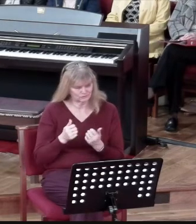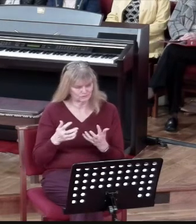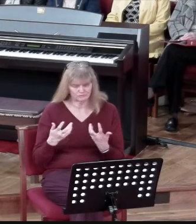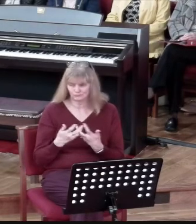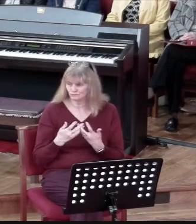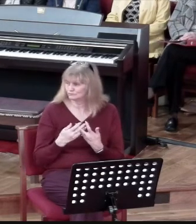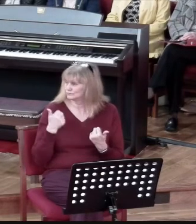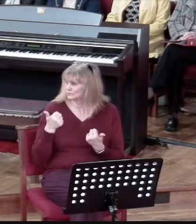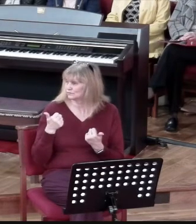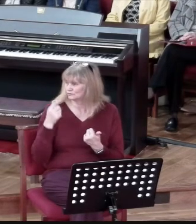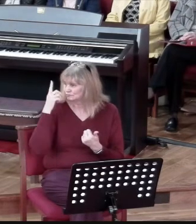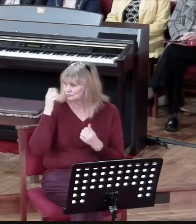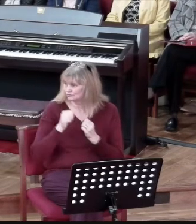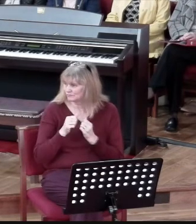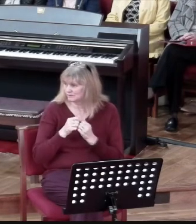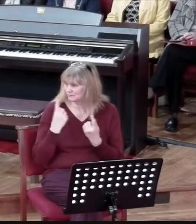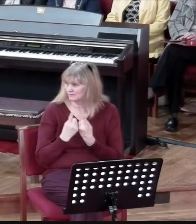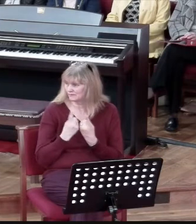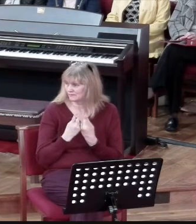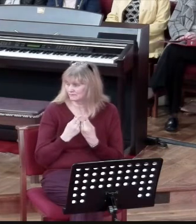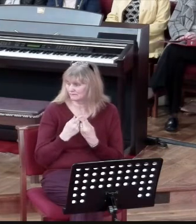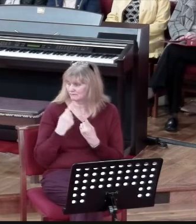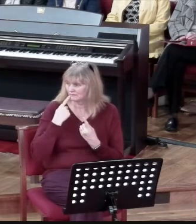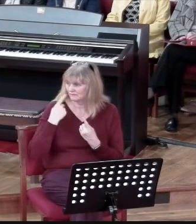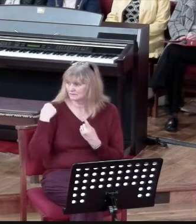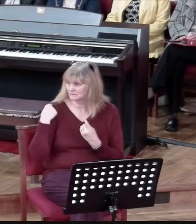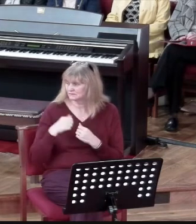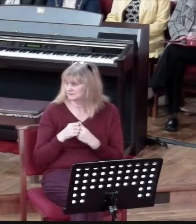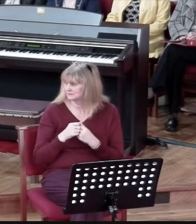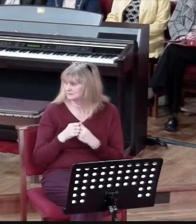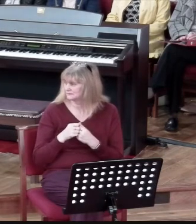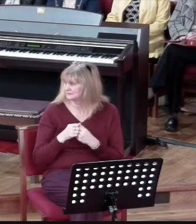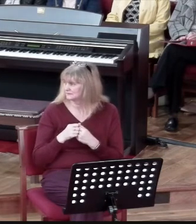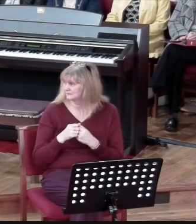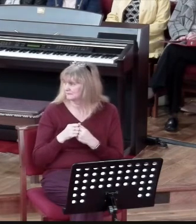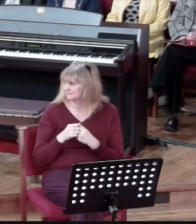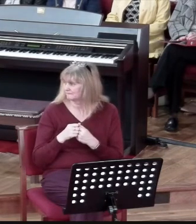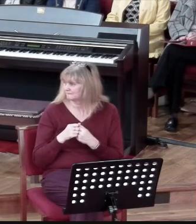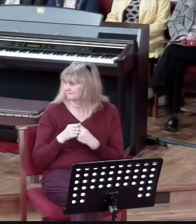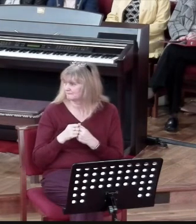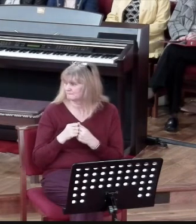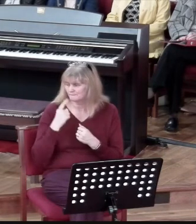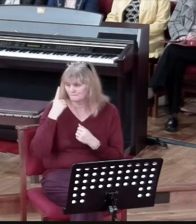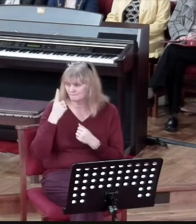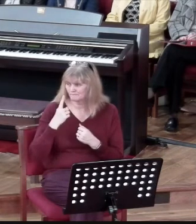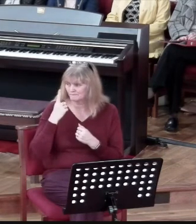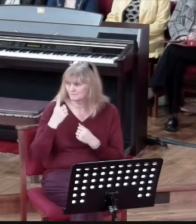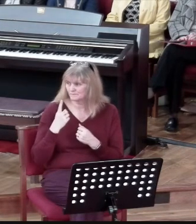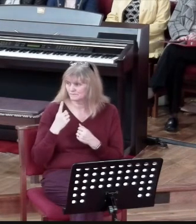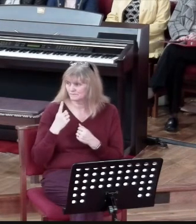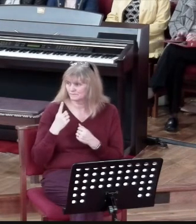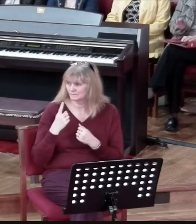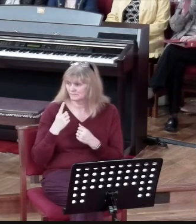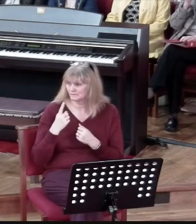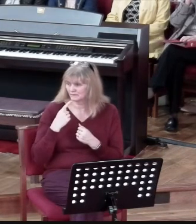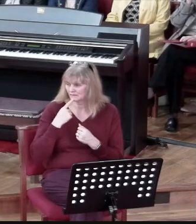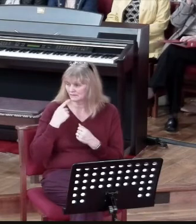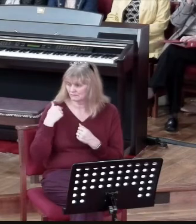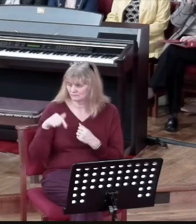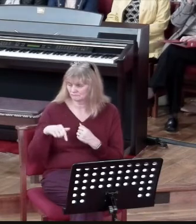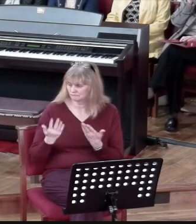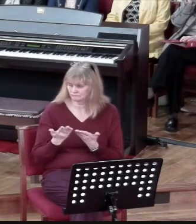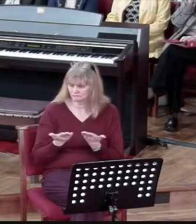I wonder if we can remember things. And so we had a memory verse. And I wonder if anybody who's here last week is able